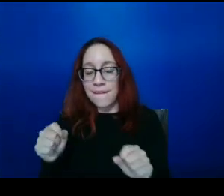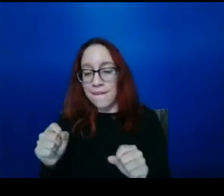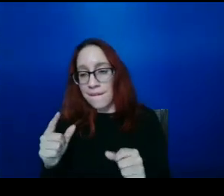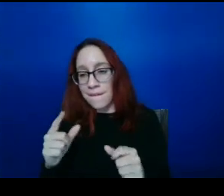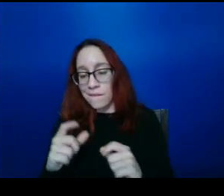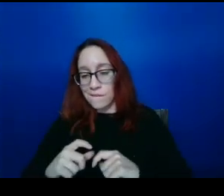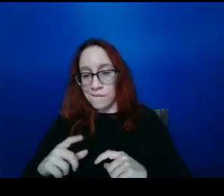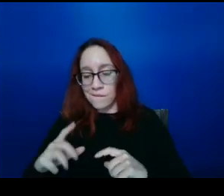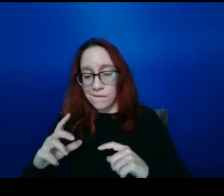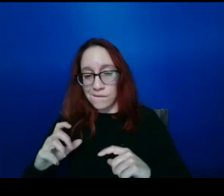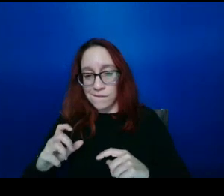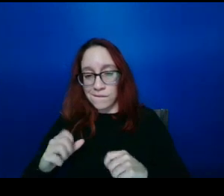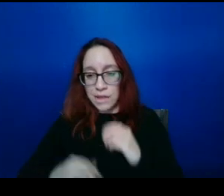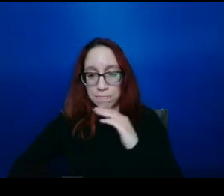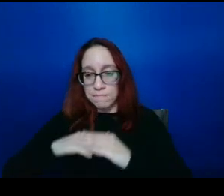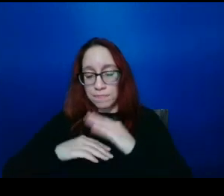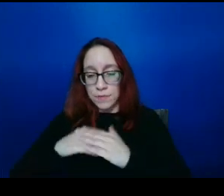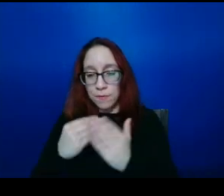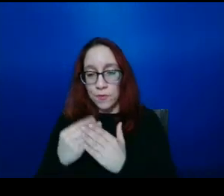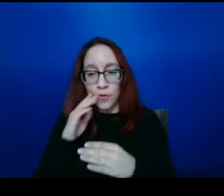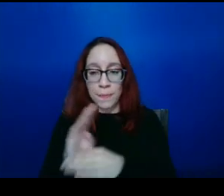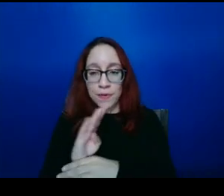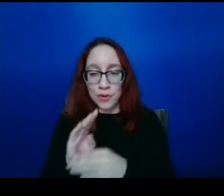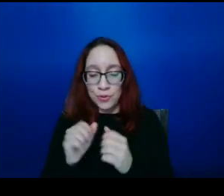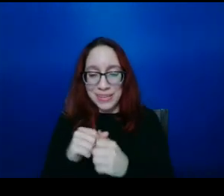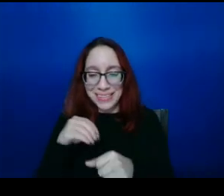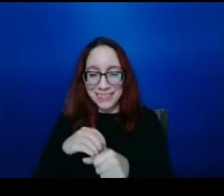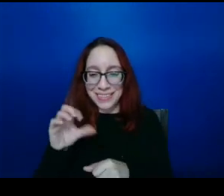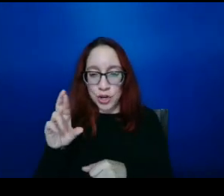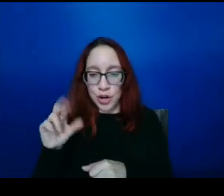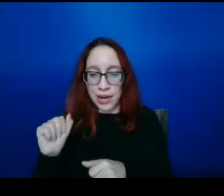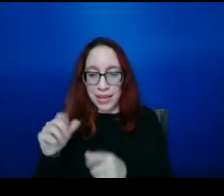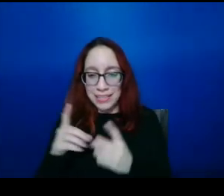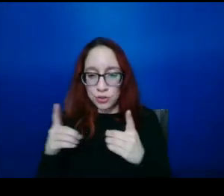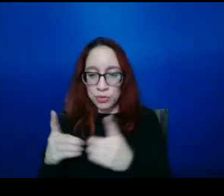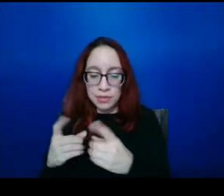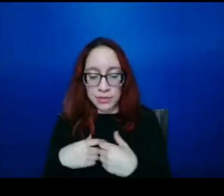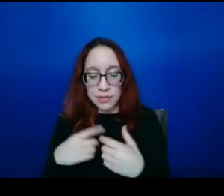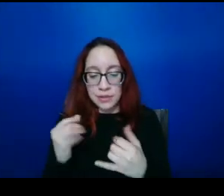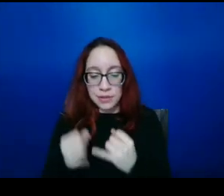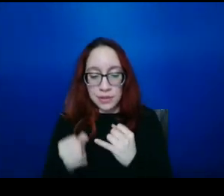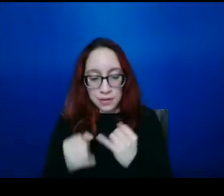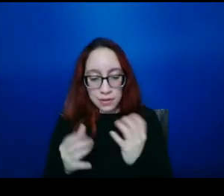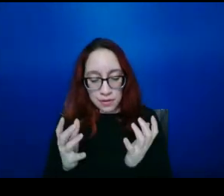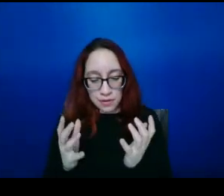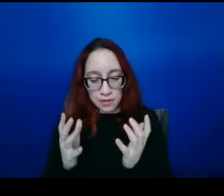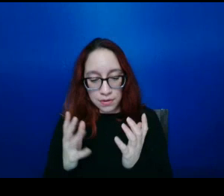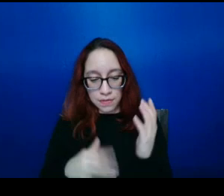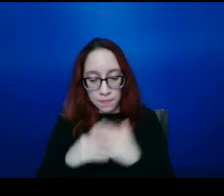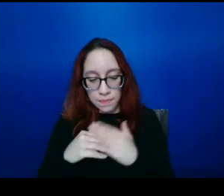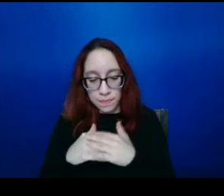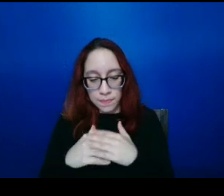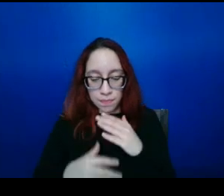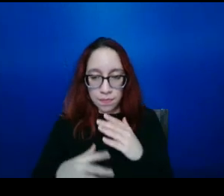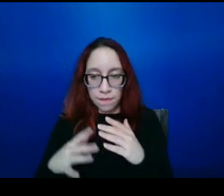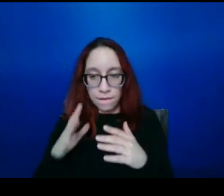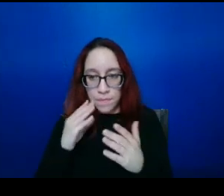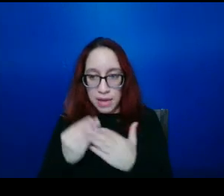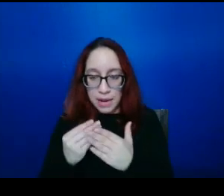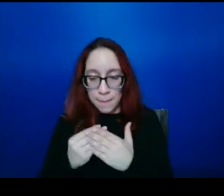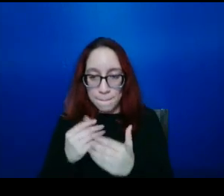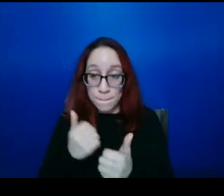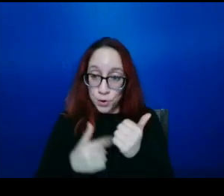the amount of funding for businesses within the CRA district. And then lastly, capping the max amount